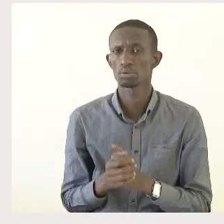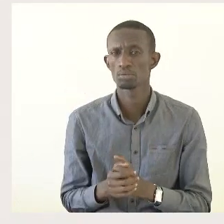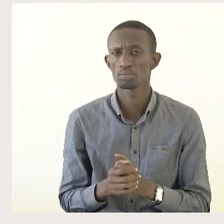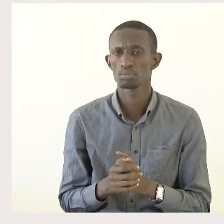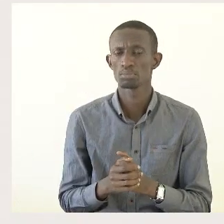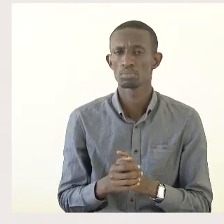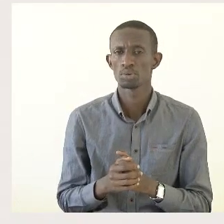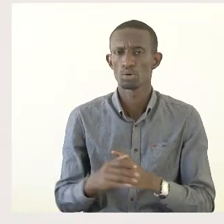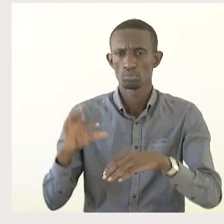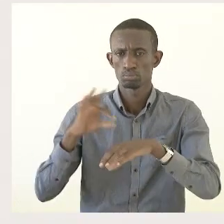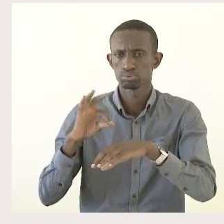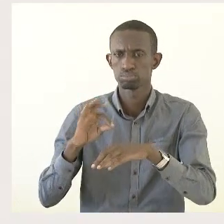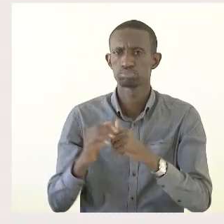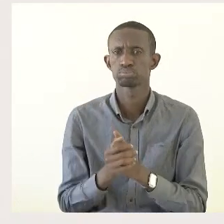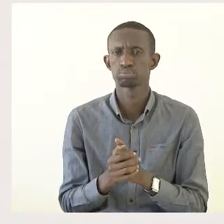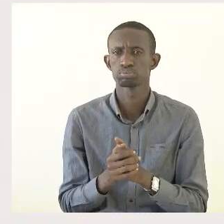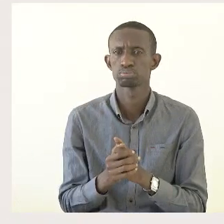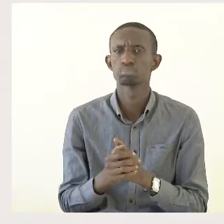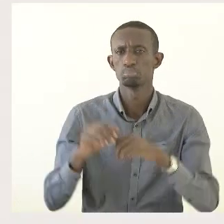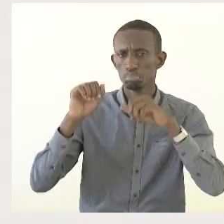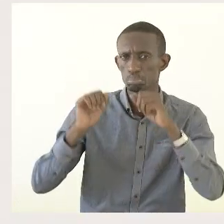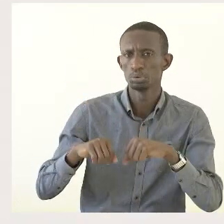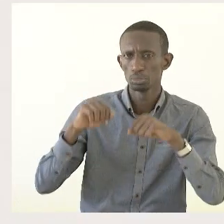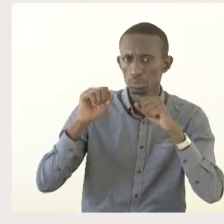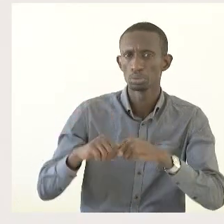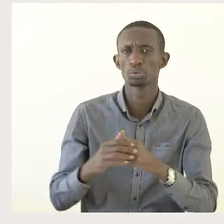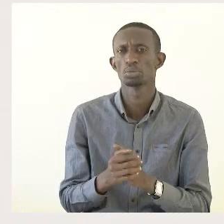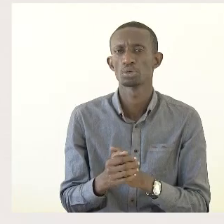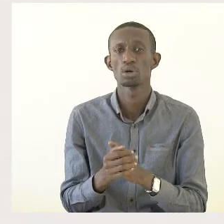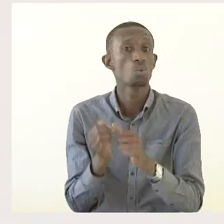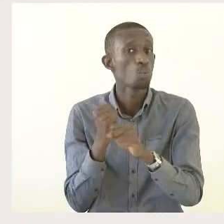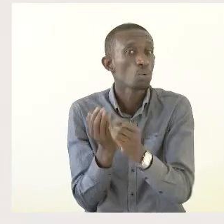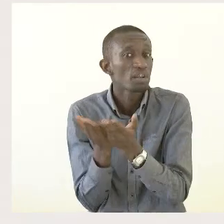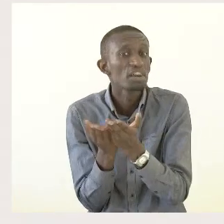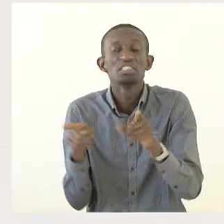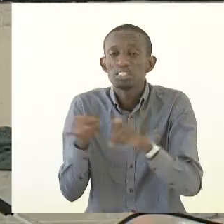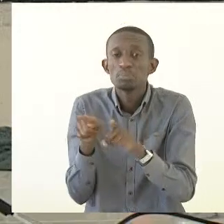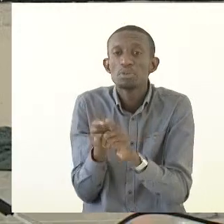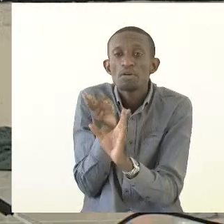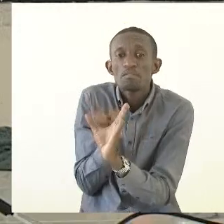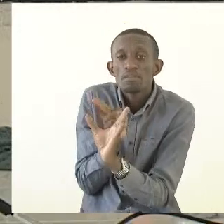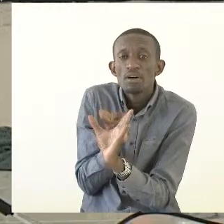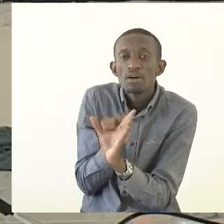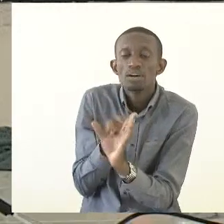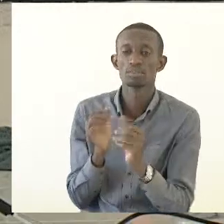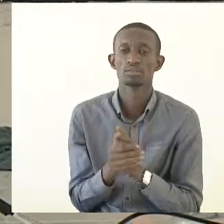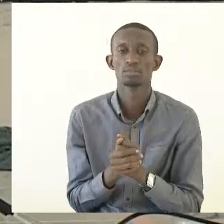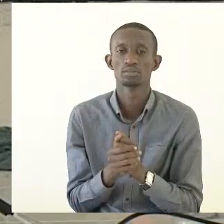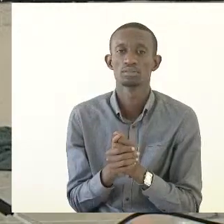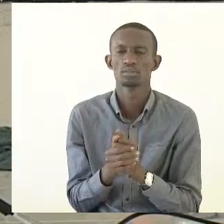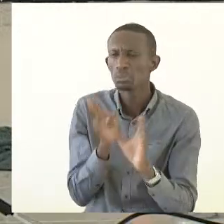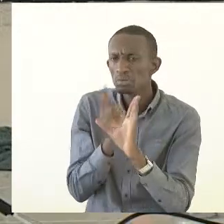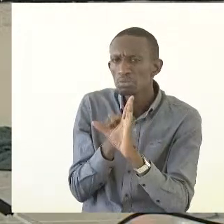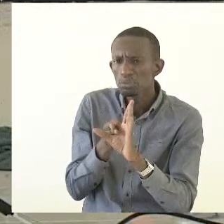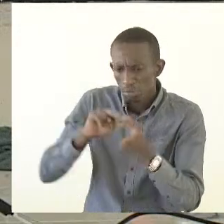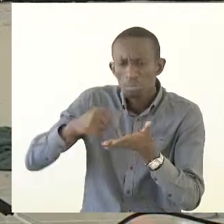tissues and can also serve as a fuel source. If I say fuel source, it means protein can also give